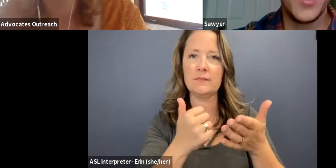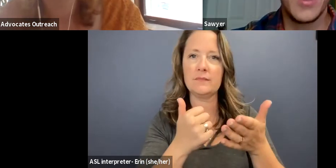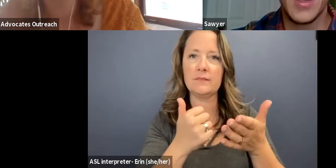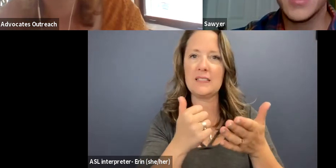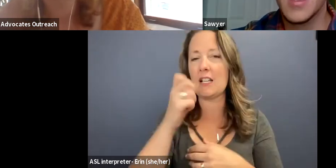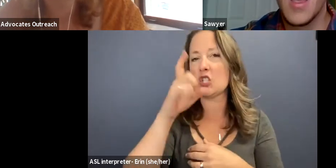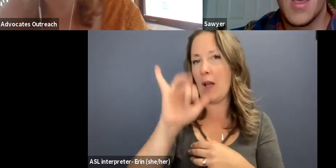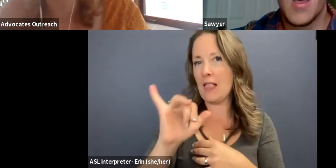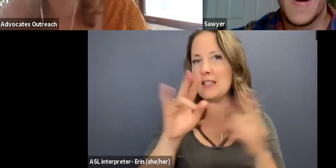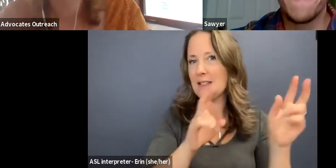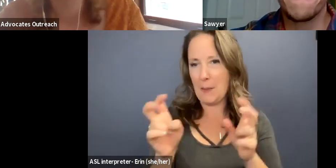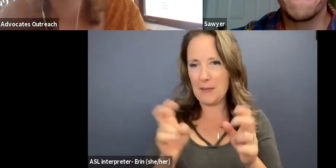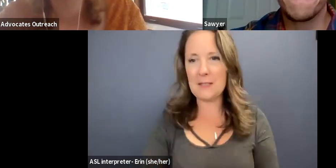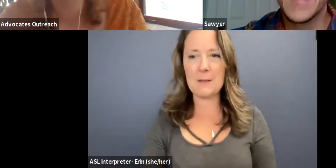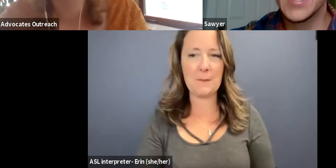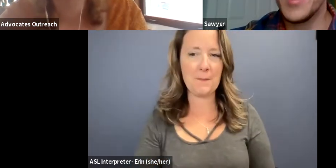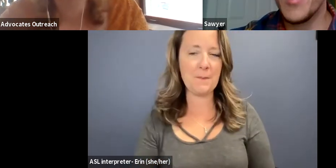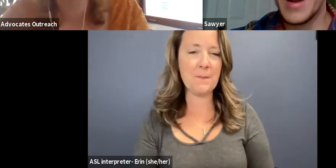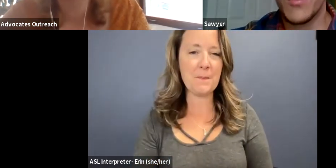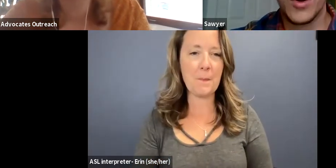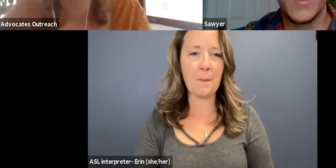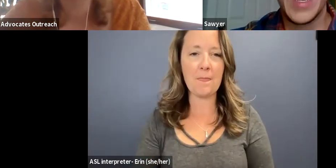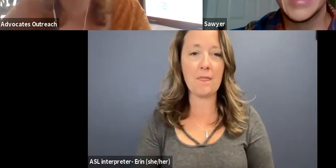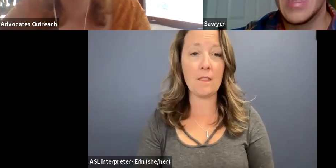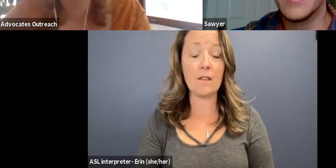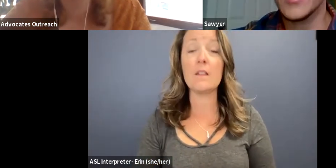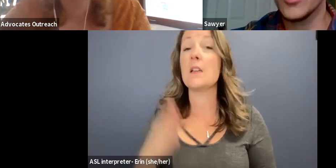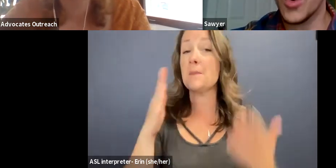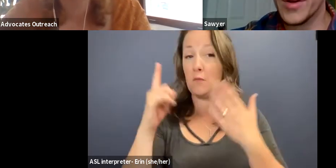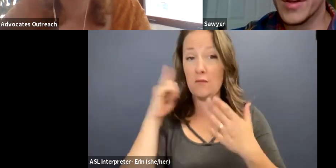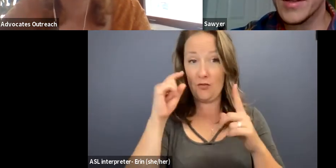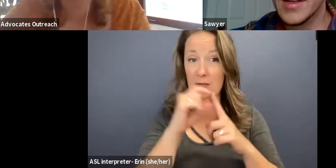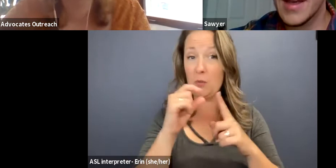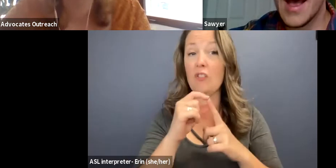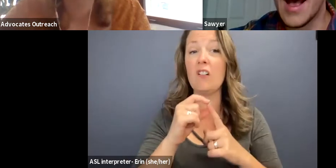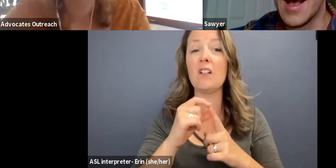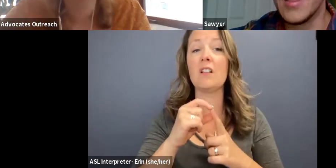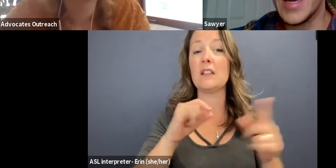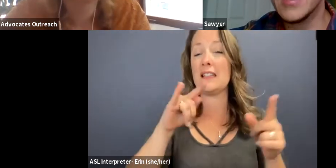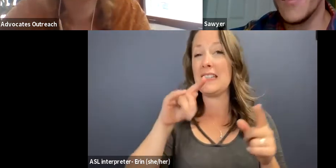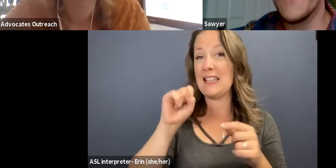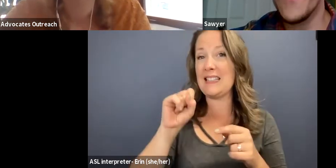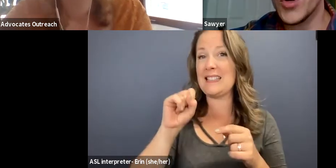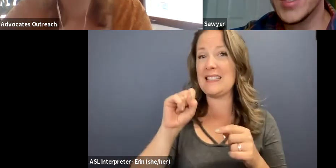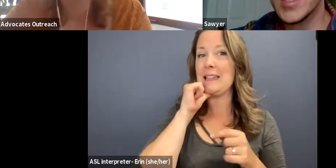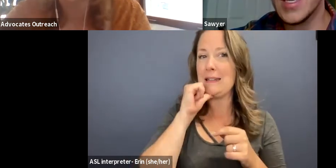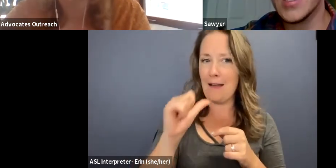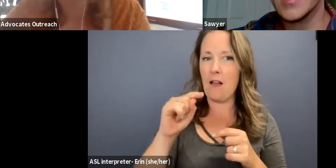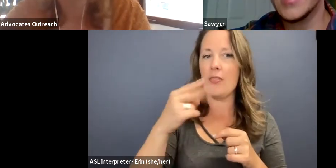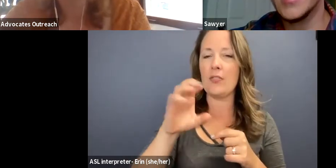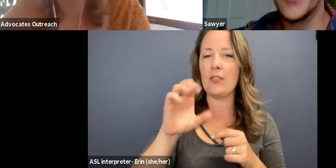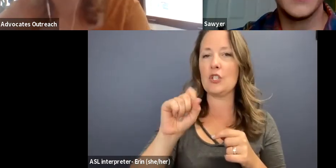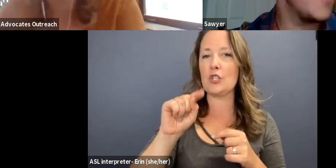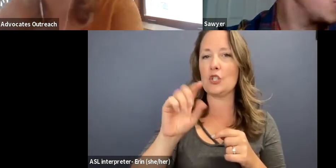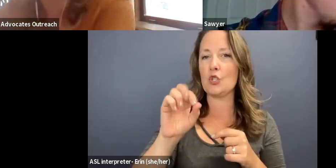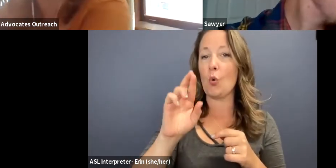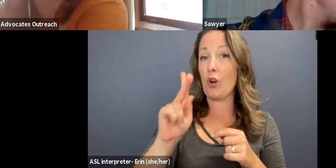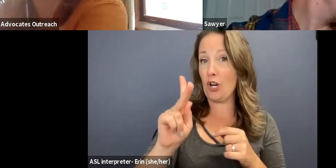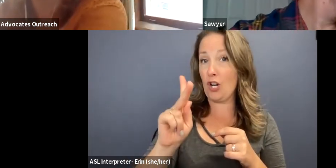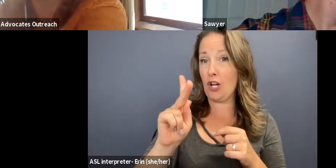like, a child that you have a relationship with. Maybe you're thinking like, I'm not sure how much to say, and maybe I do want to check in